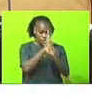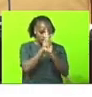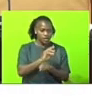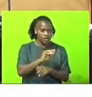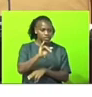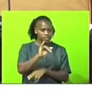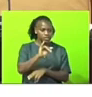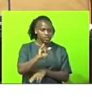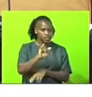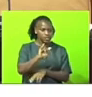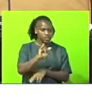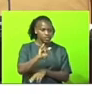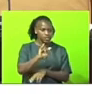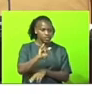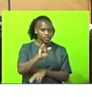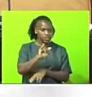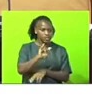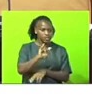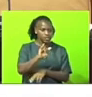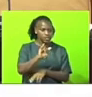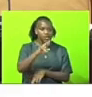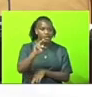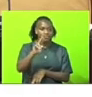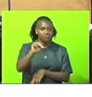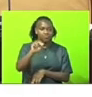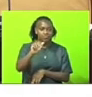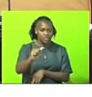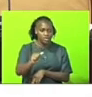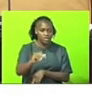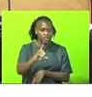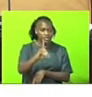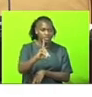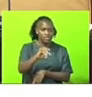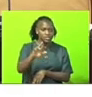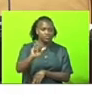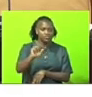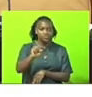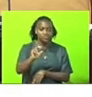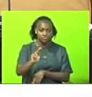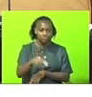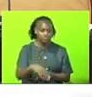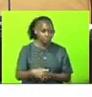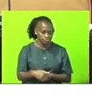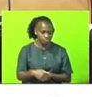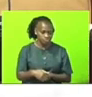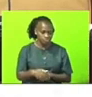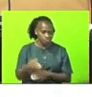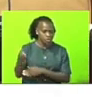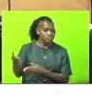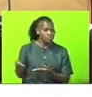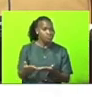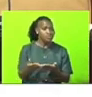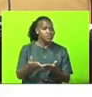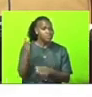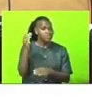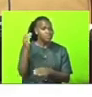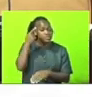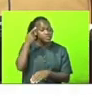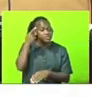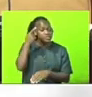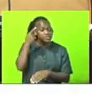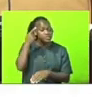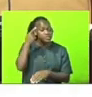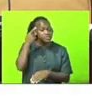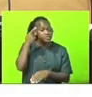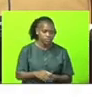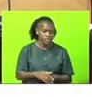underline the word leaves, the party of which he was a member at the